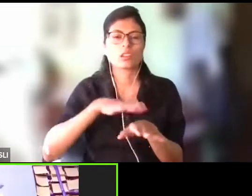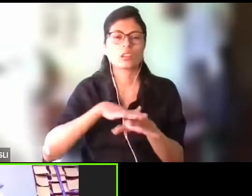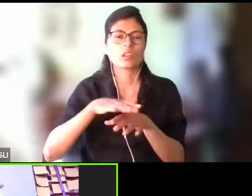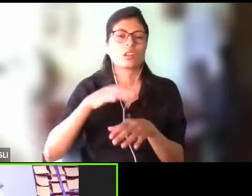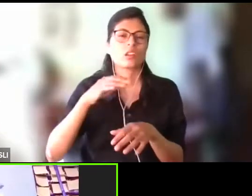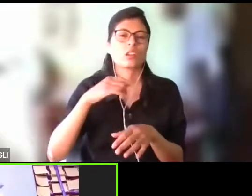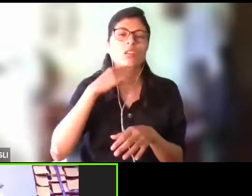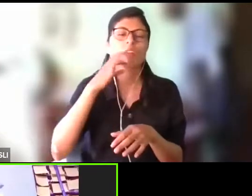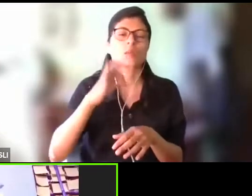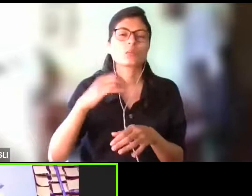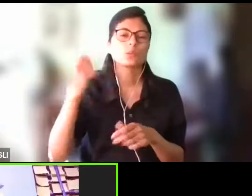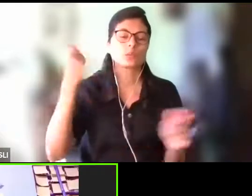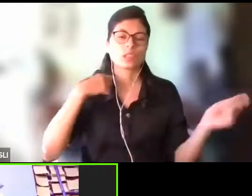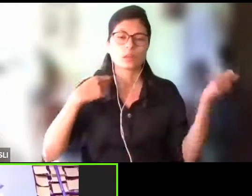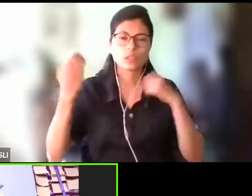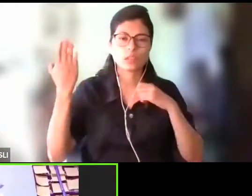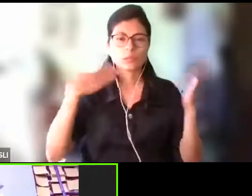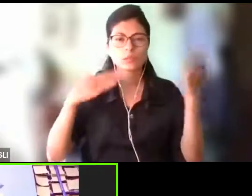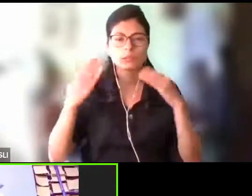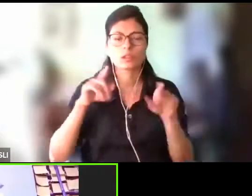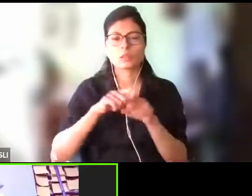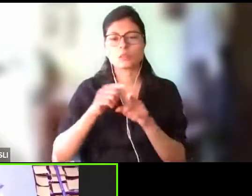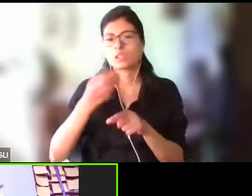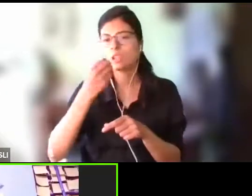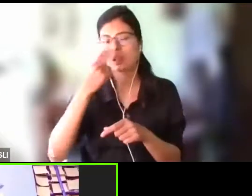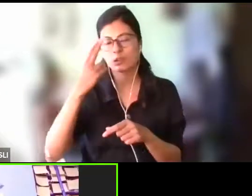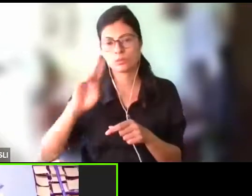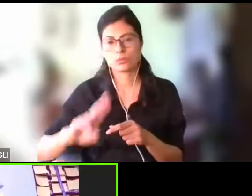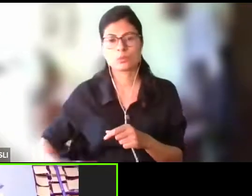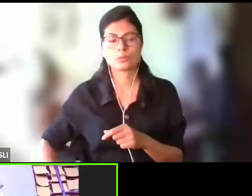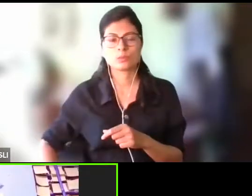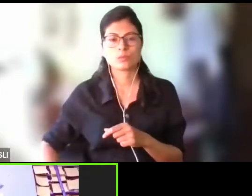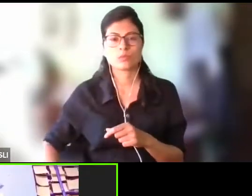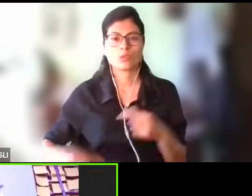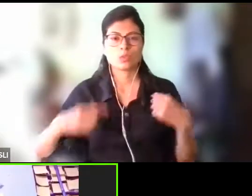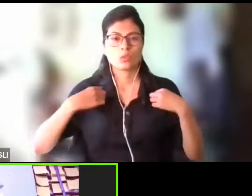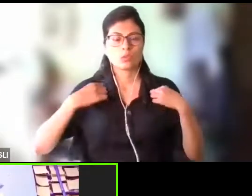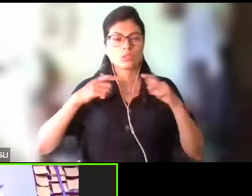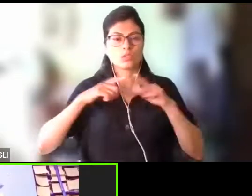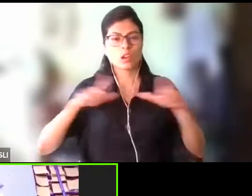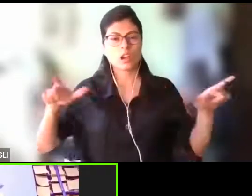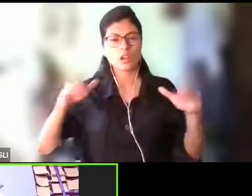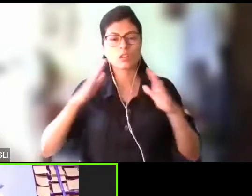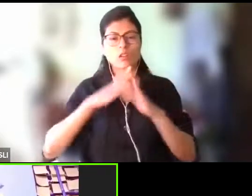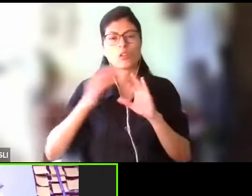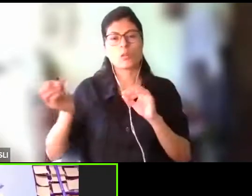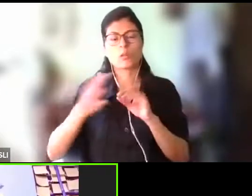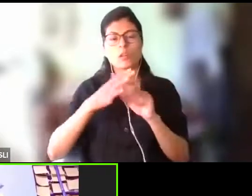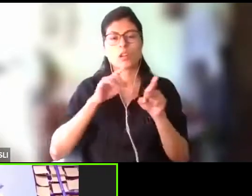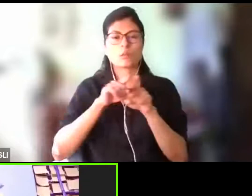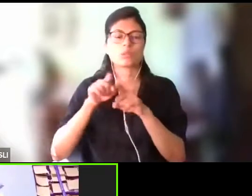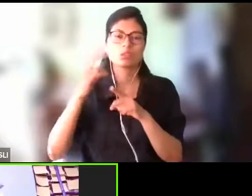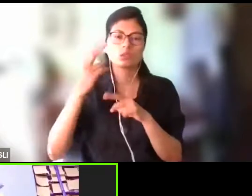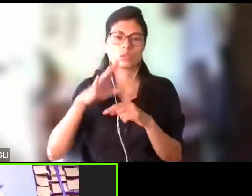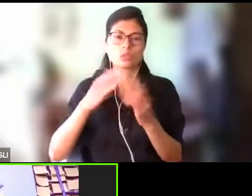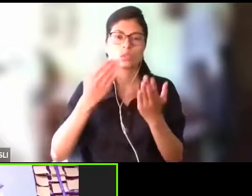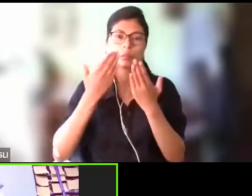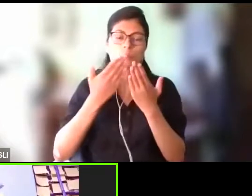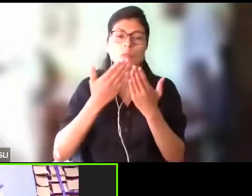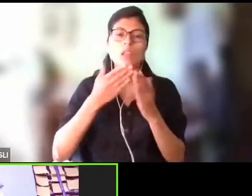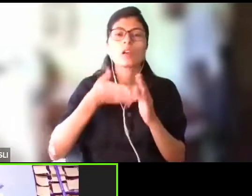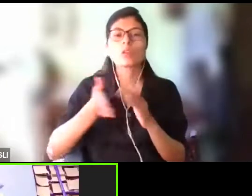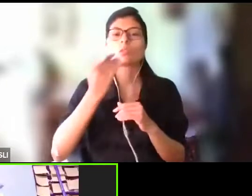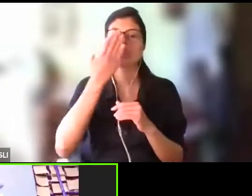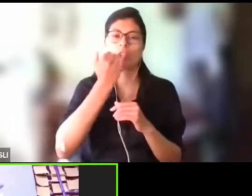naked, just as a sign of humiliation, because they were found going to school. So in order to keep our children